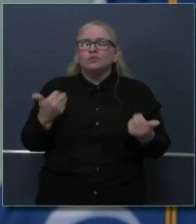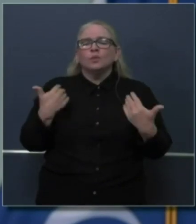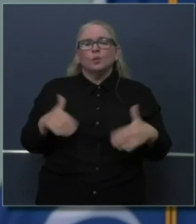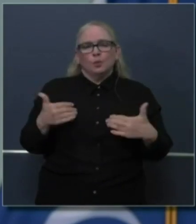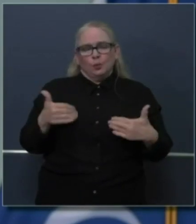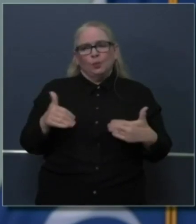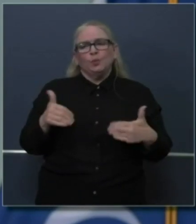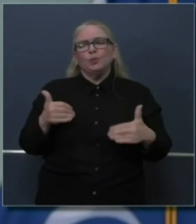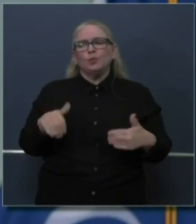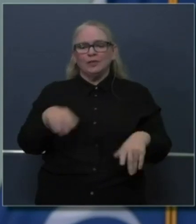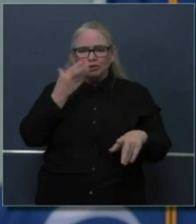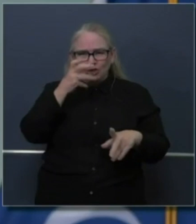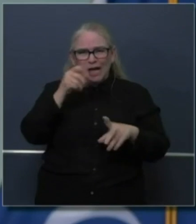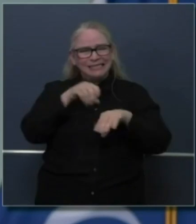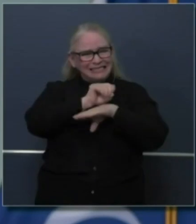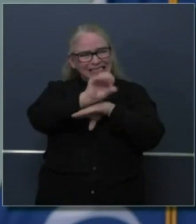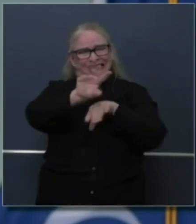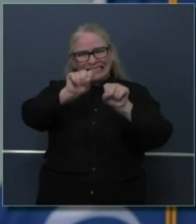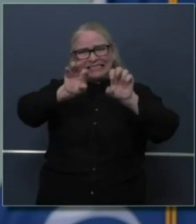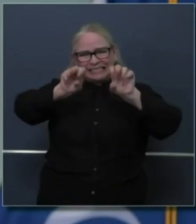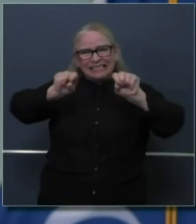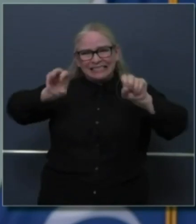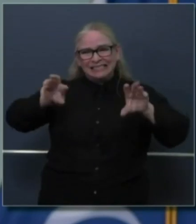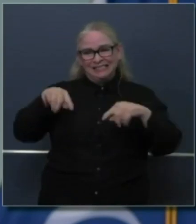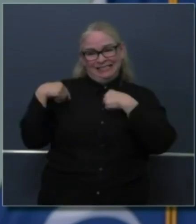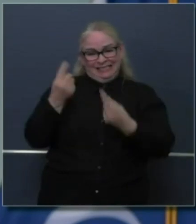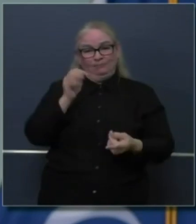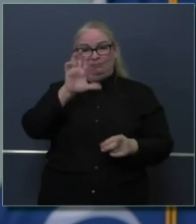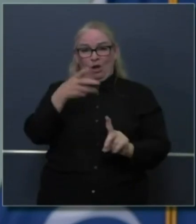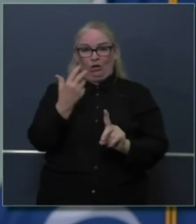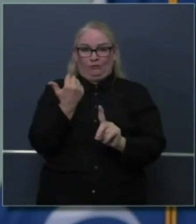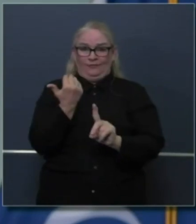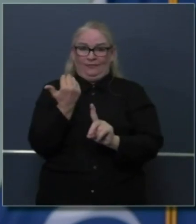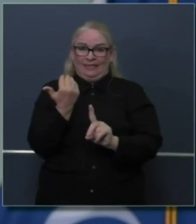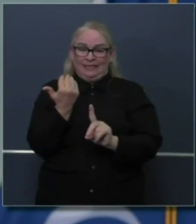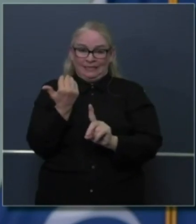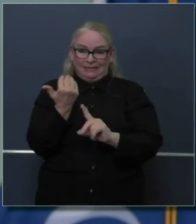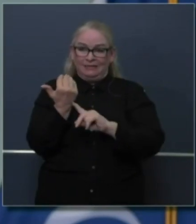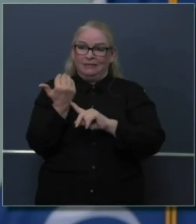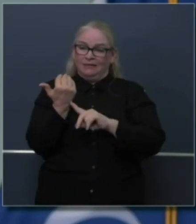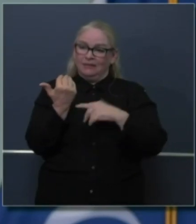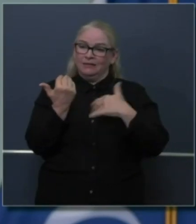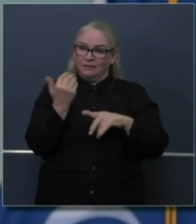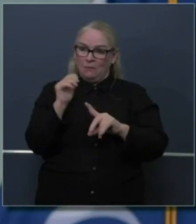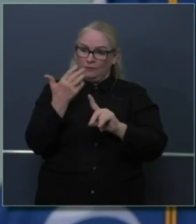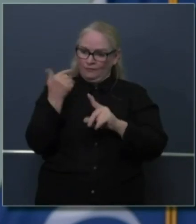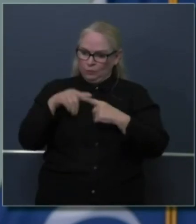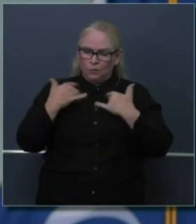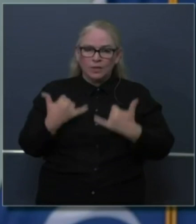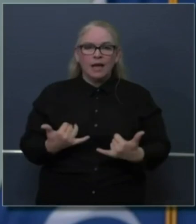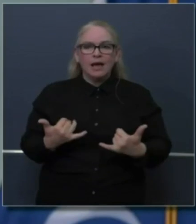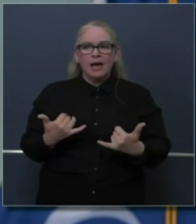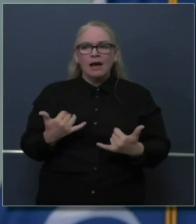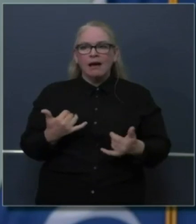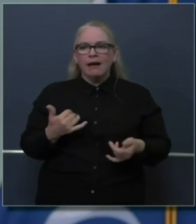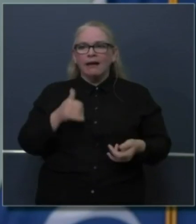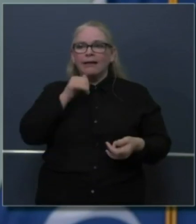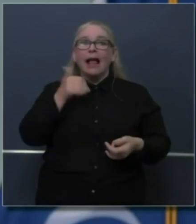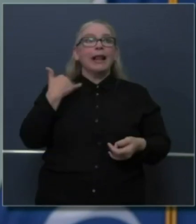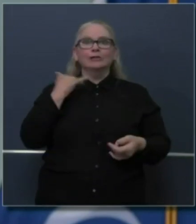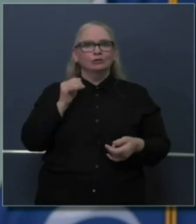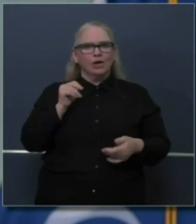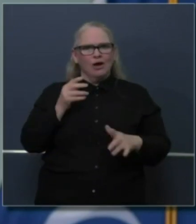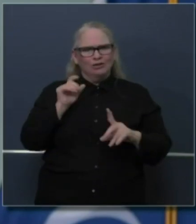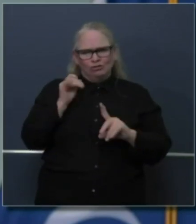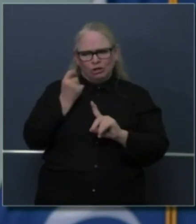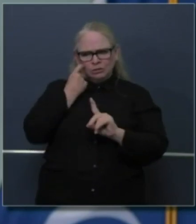Checks have been cut just since March 15th. Again, March 15th, not January 15th. Gives